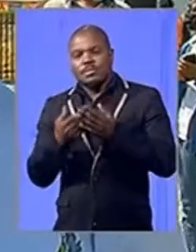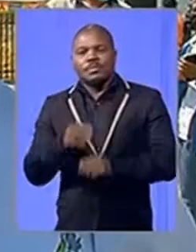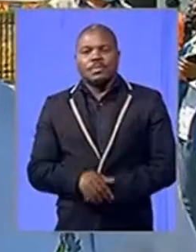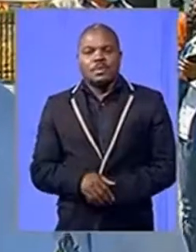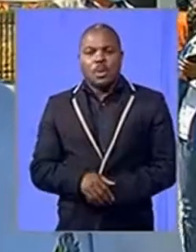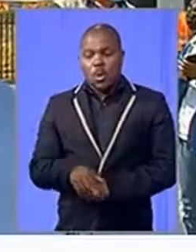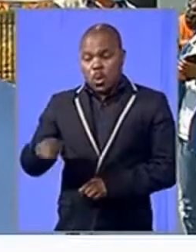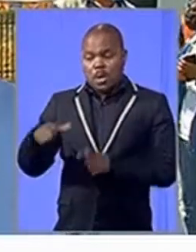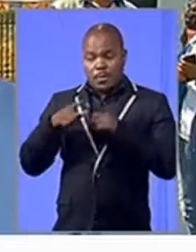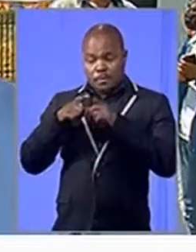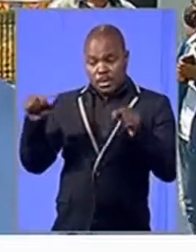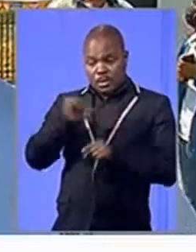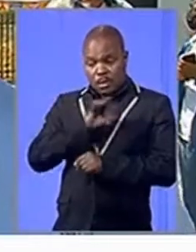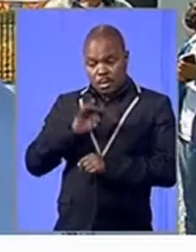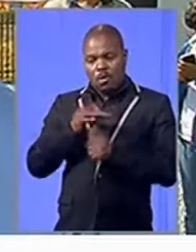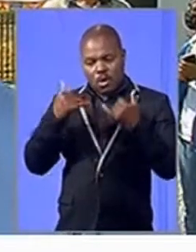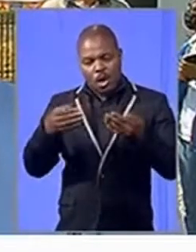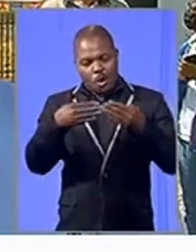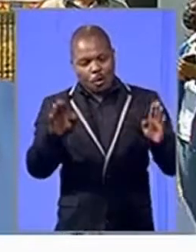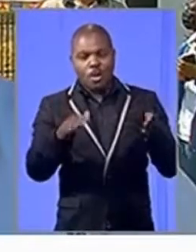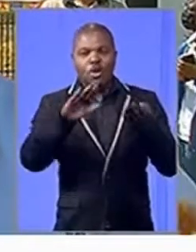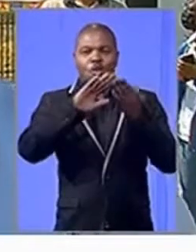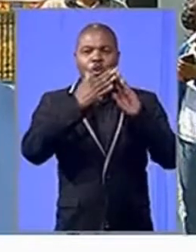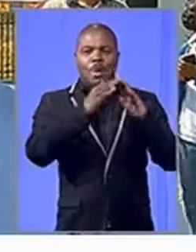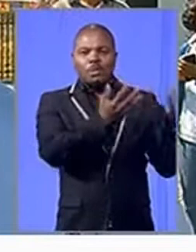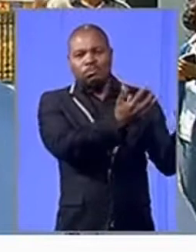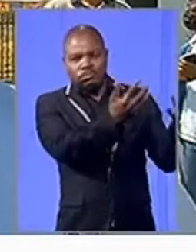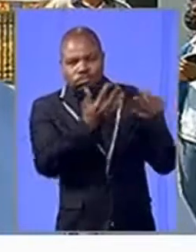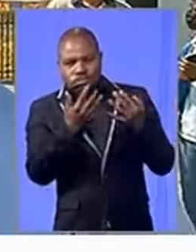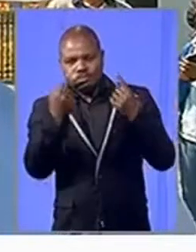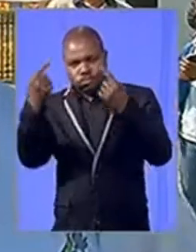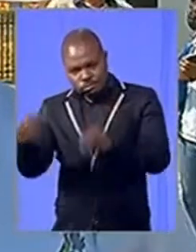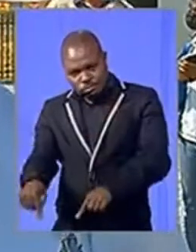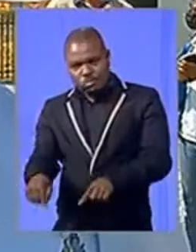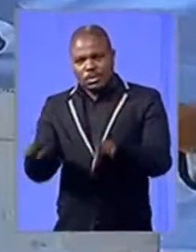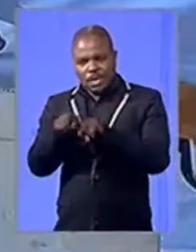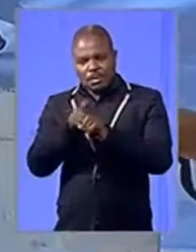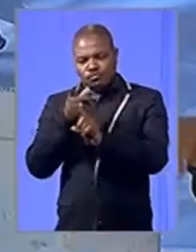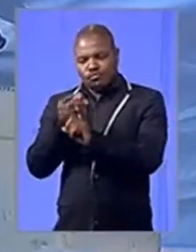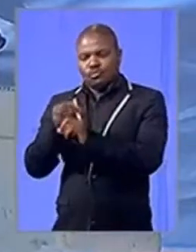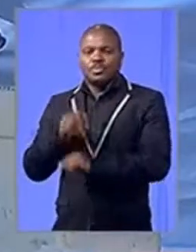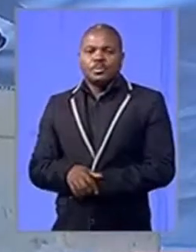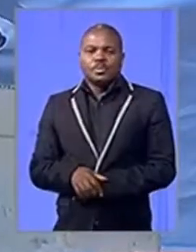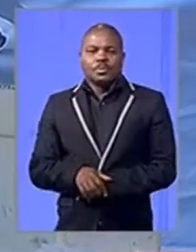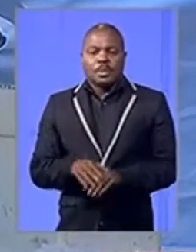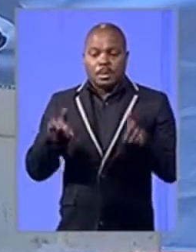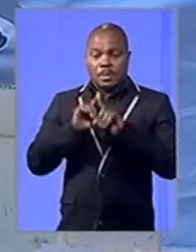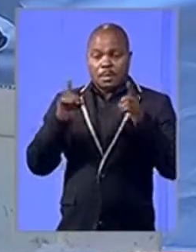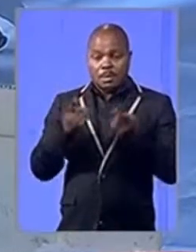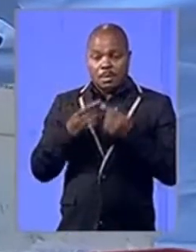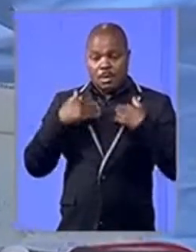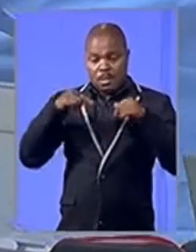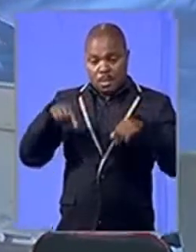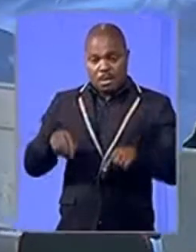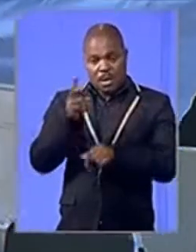bona lefelo le bulelwa community itle le yona itle tlo khona go tlhabediwa. Lefapha la bophelo la profensi